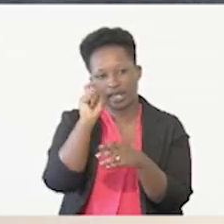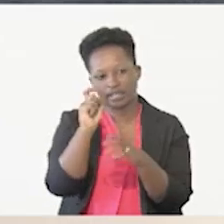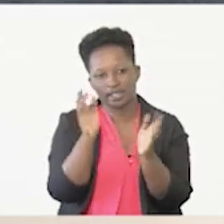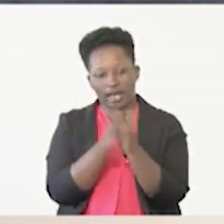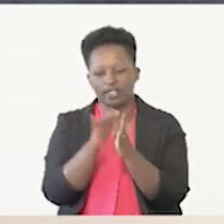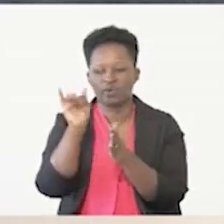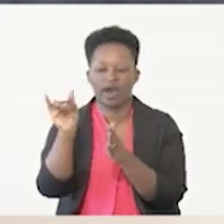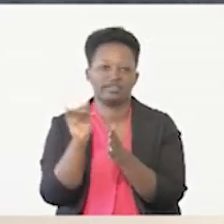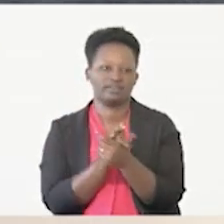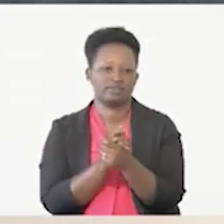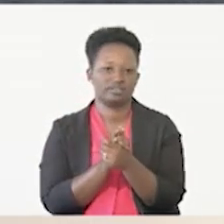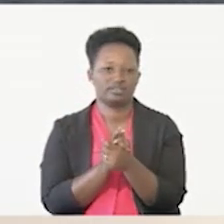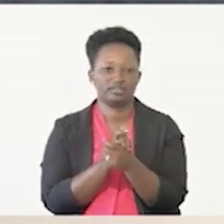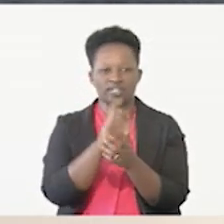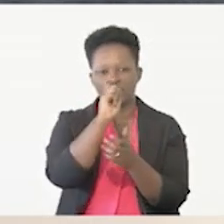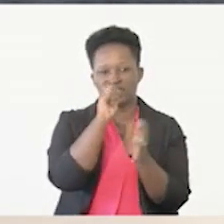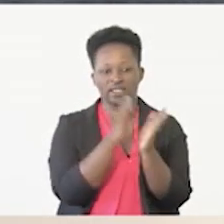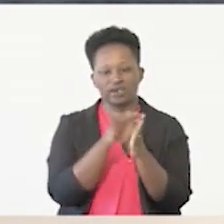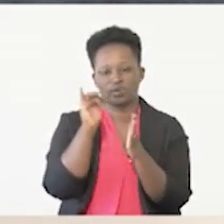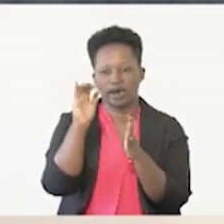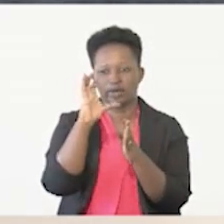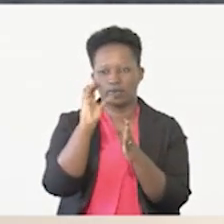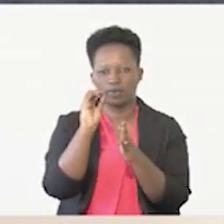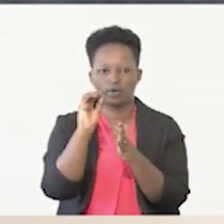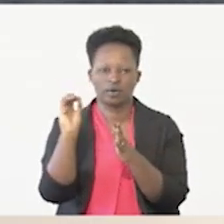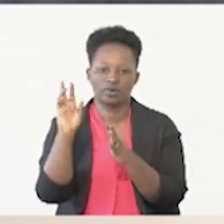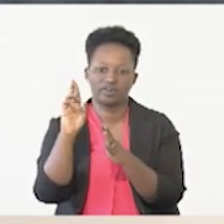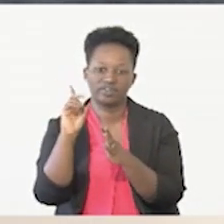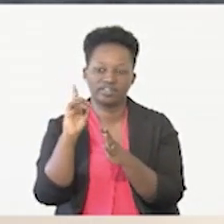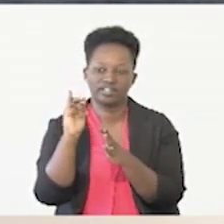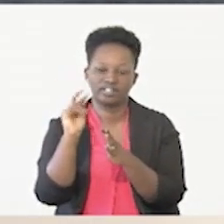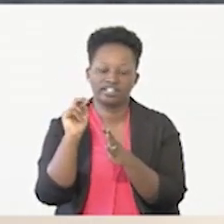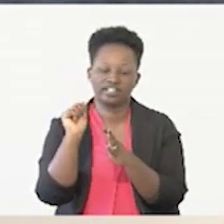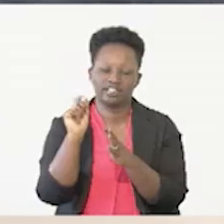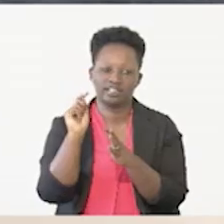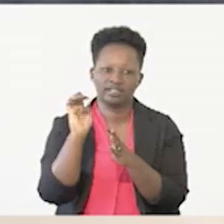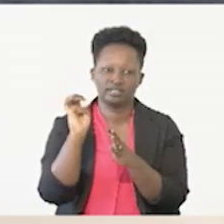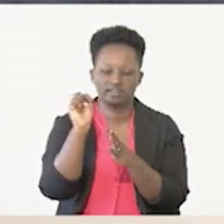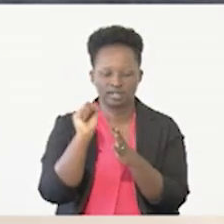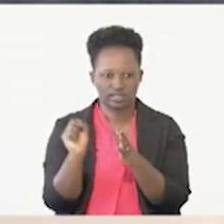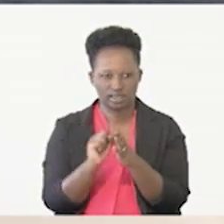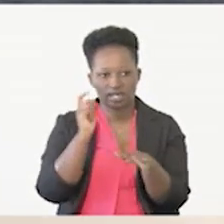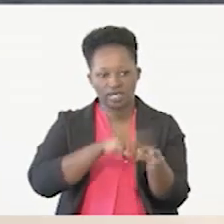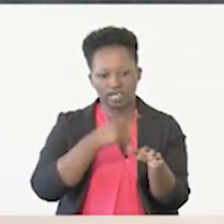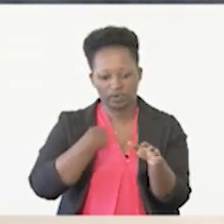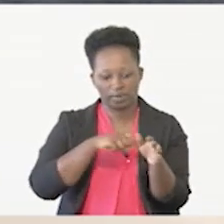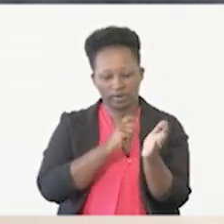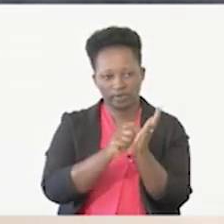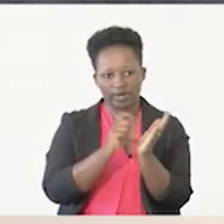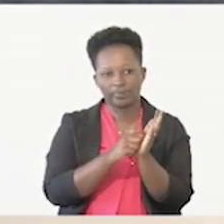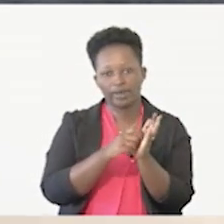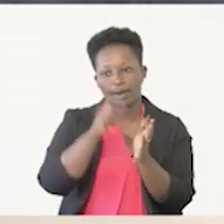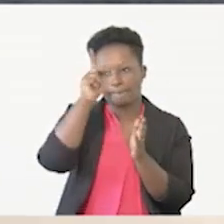and y coordinates. And remember here, when we are plotting, price is plotted along the y-axis